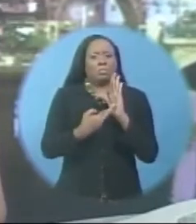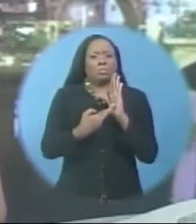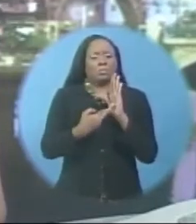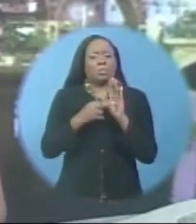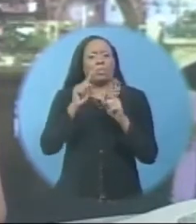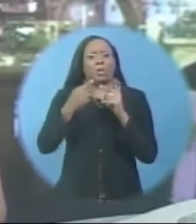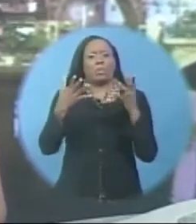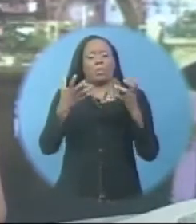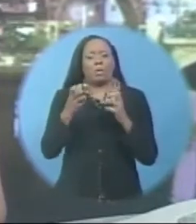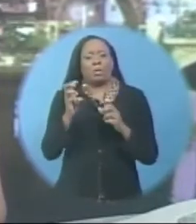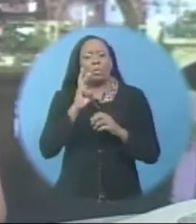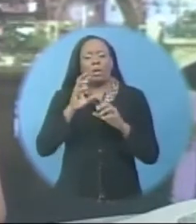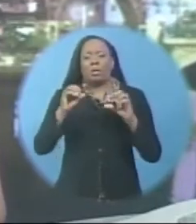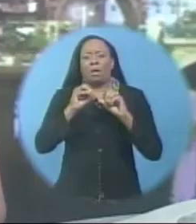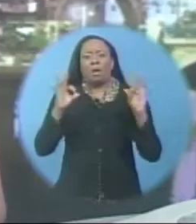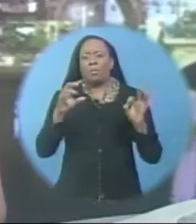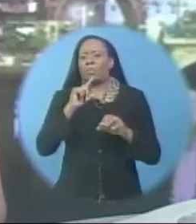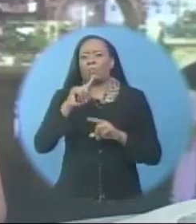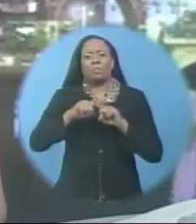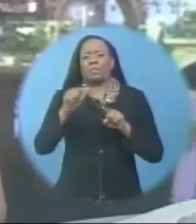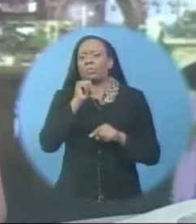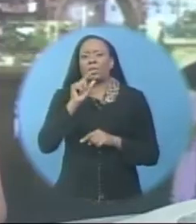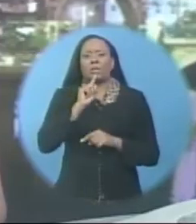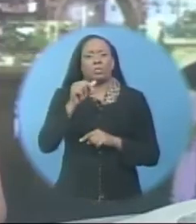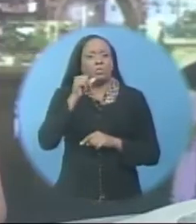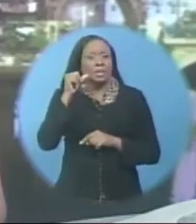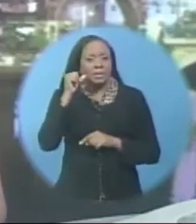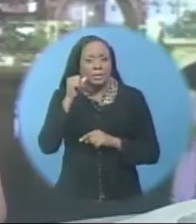procedures as to how shutdowns are conducted.